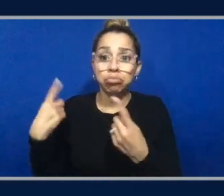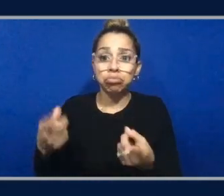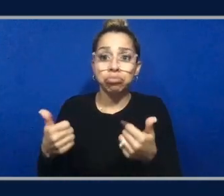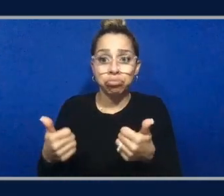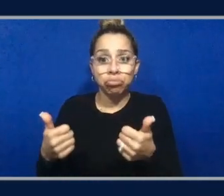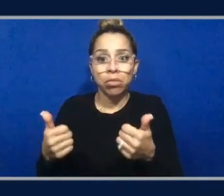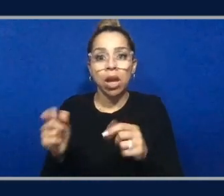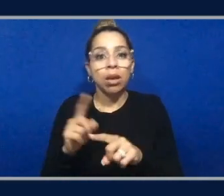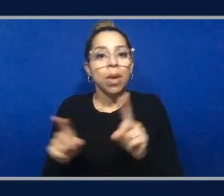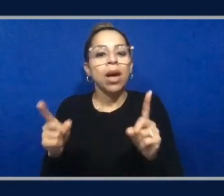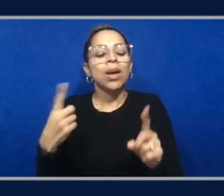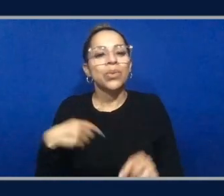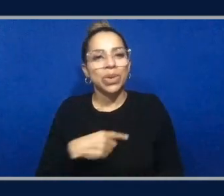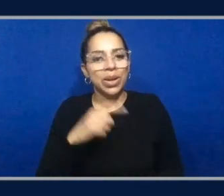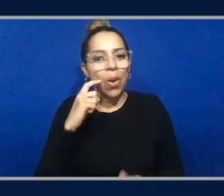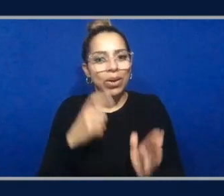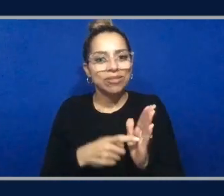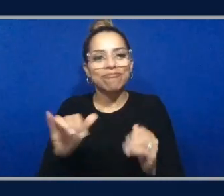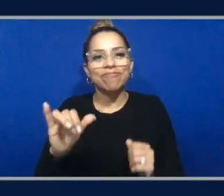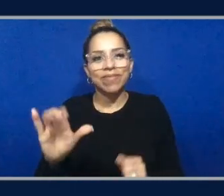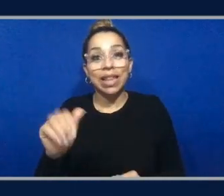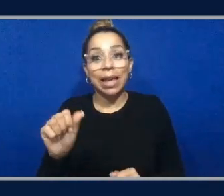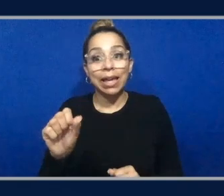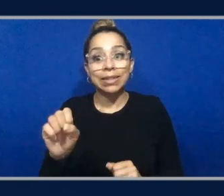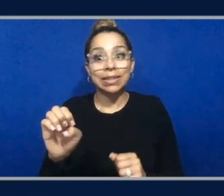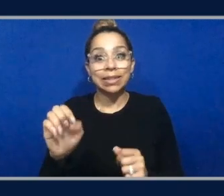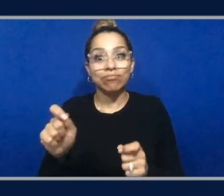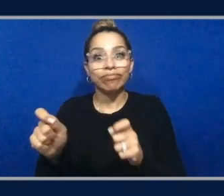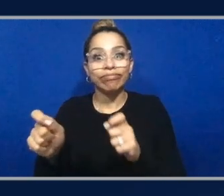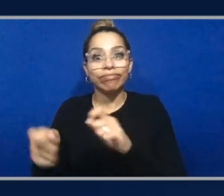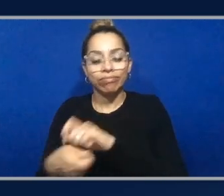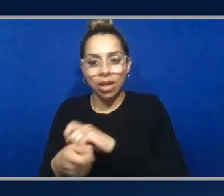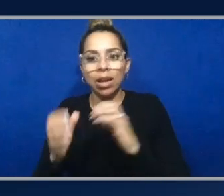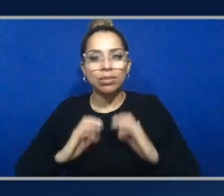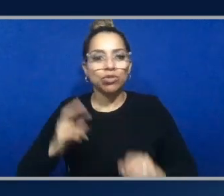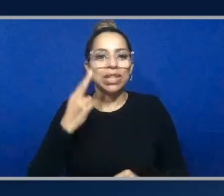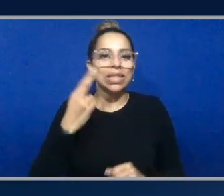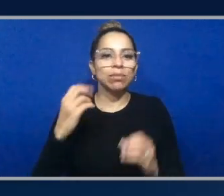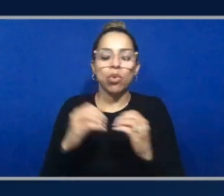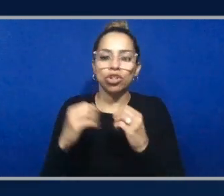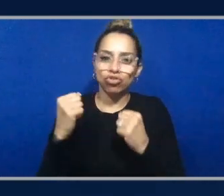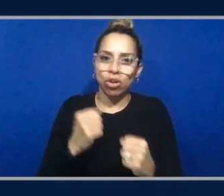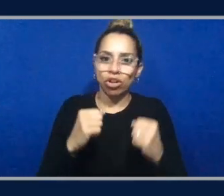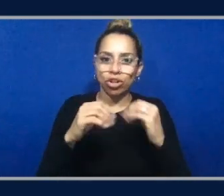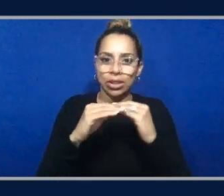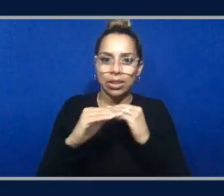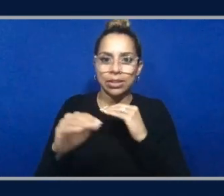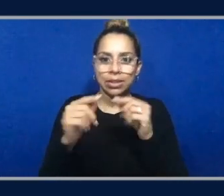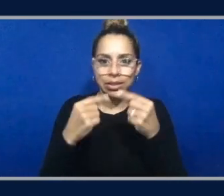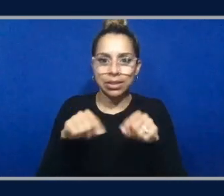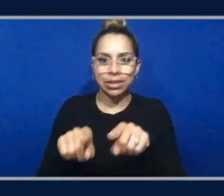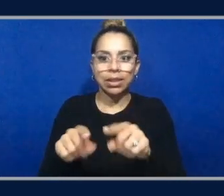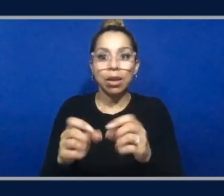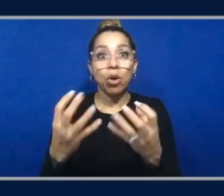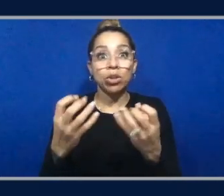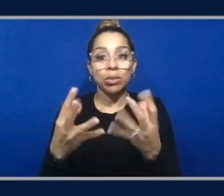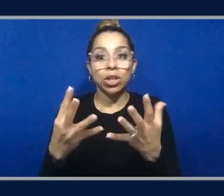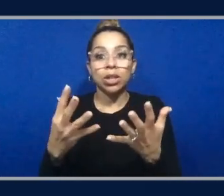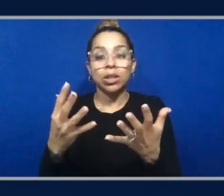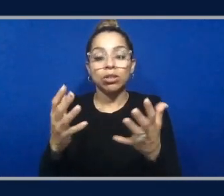started realizing that they need much more stronger consistency in case of like multiple writers writing to the same data set. And